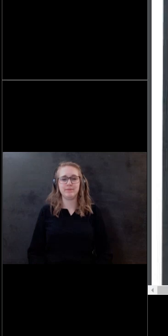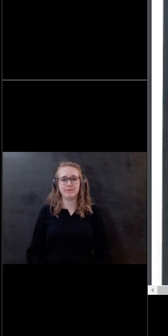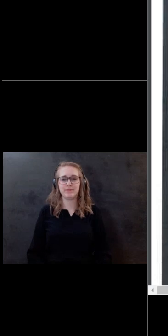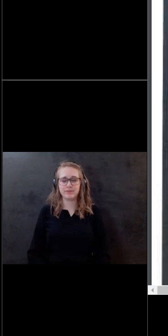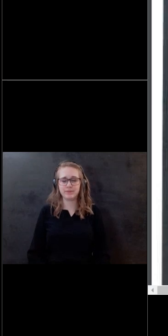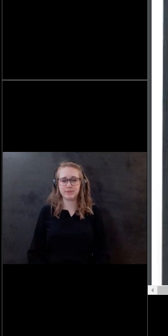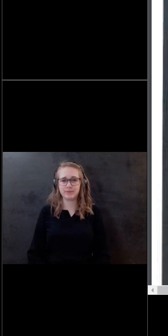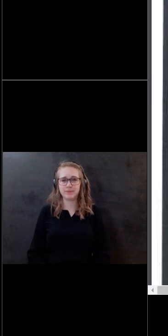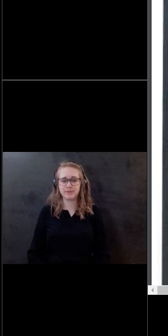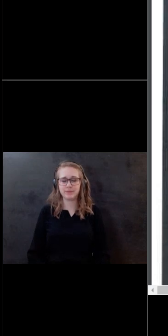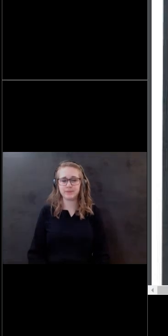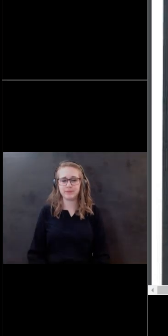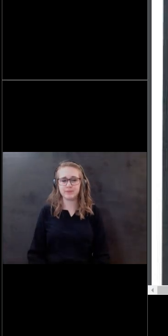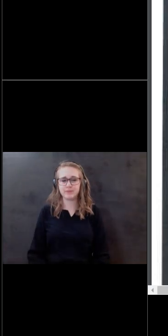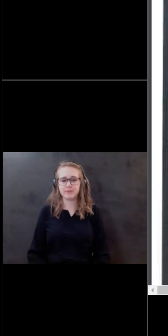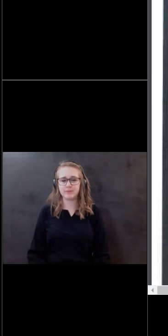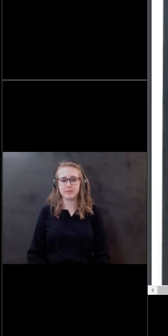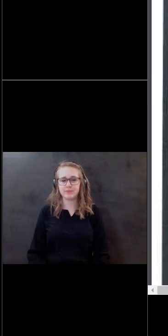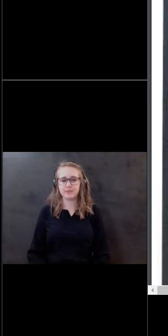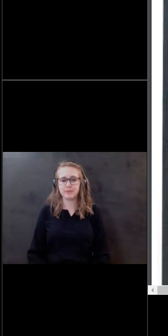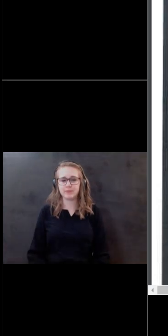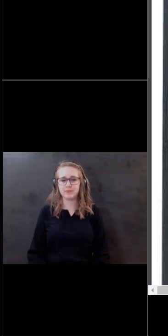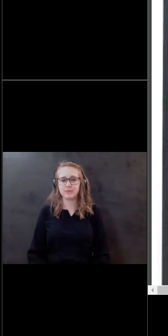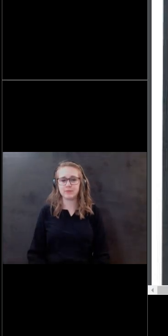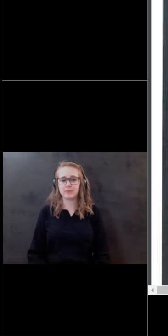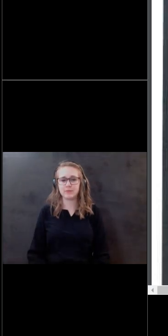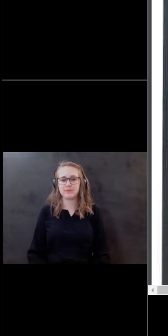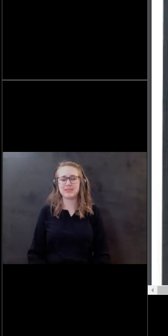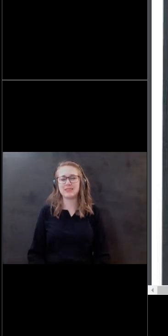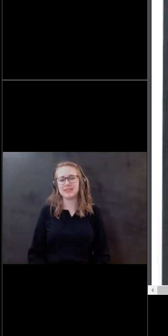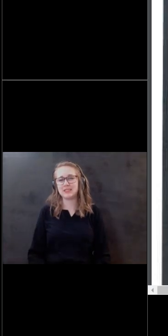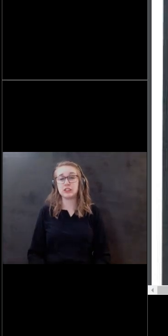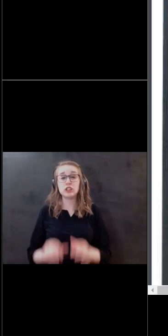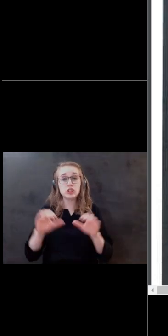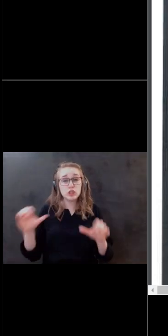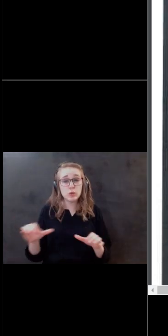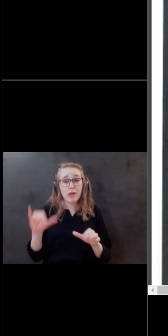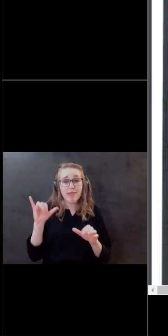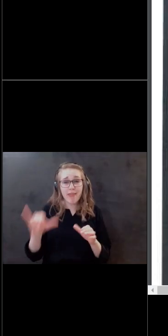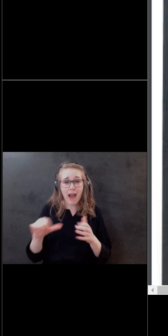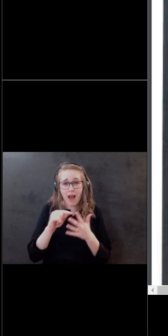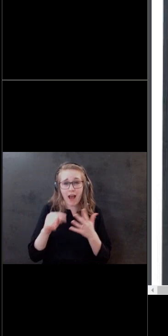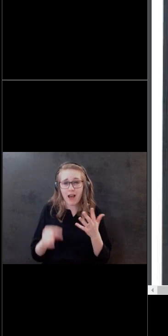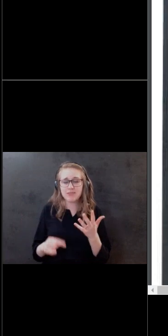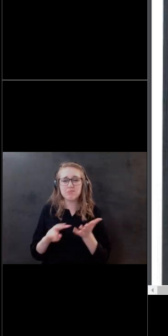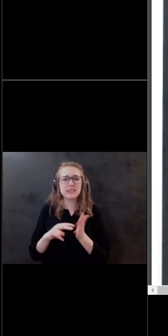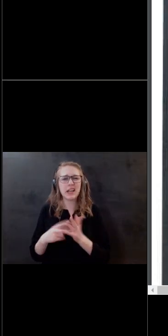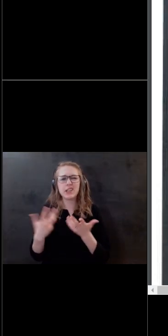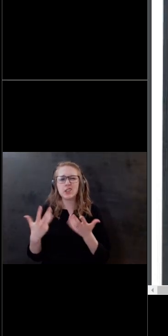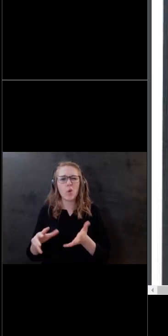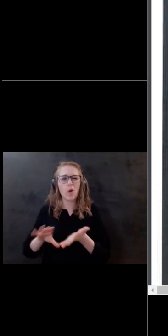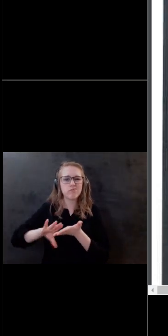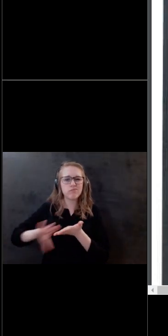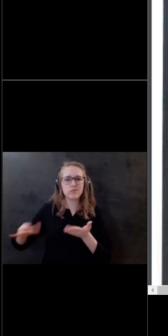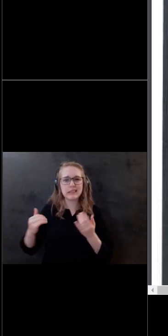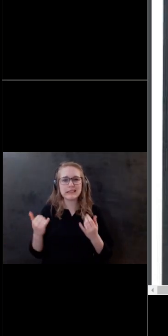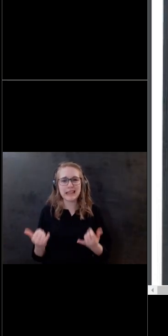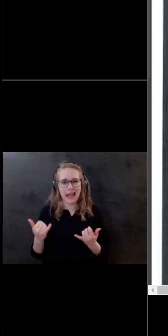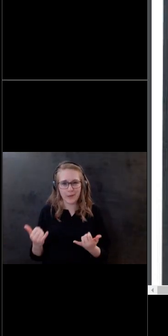But in order to do that, I don't want to kill it at this point. I just feel that if we were